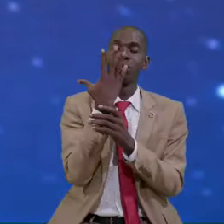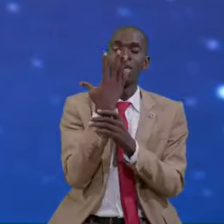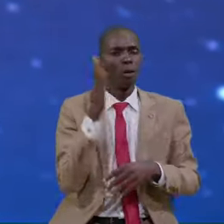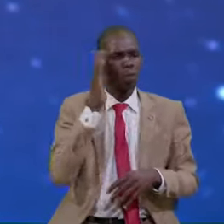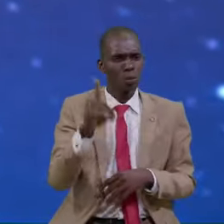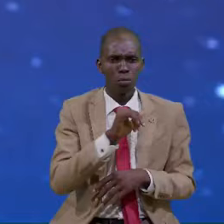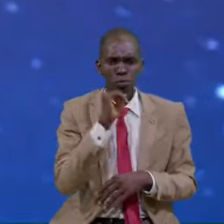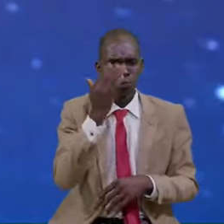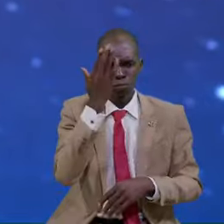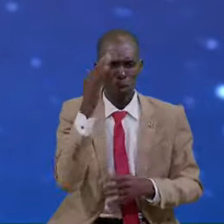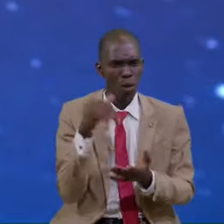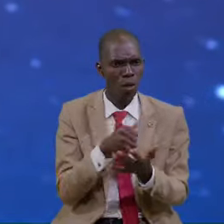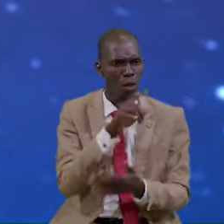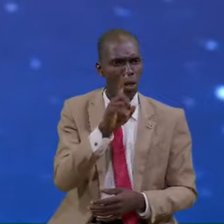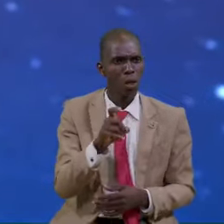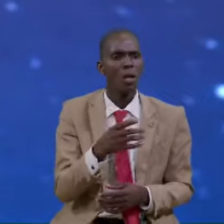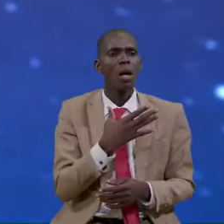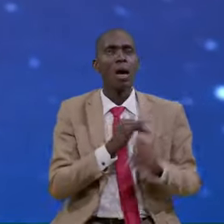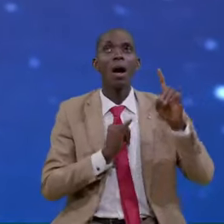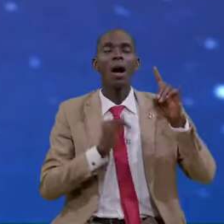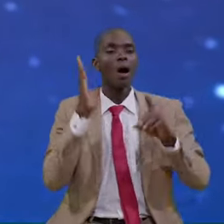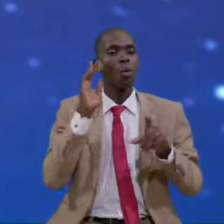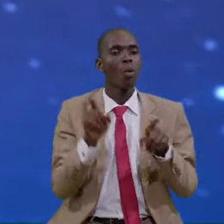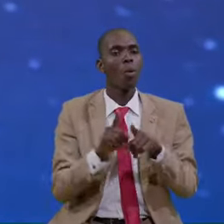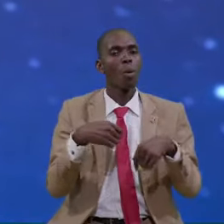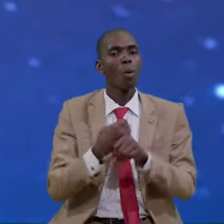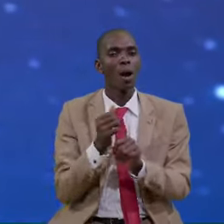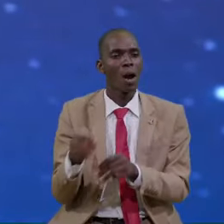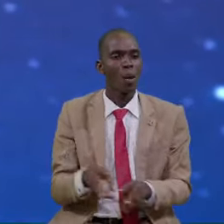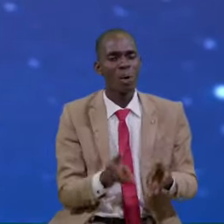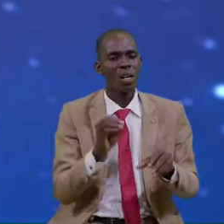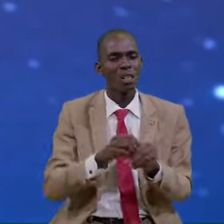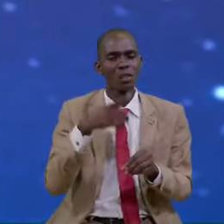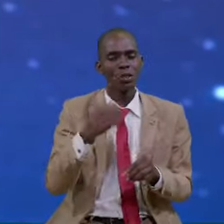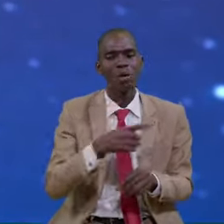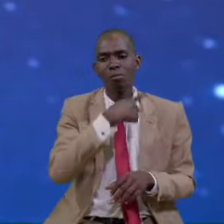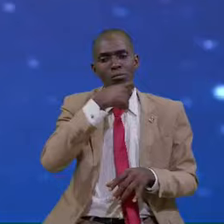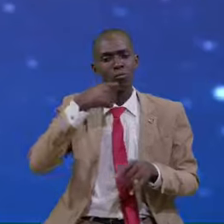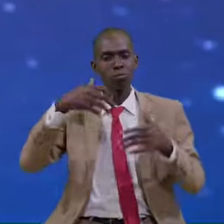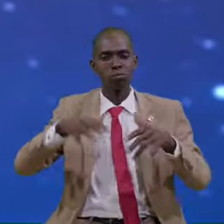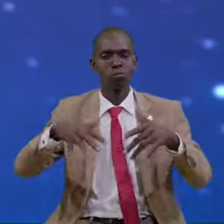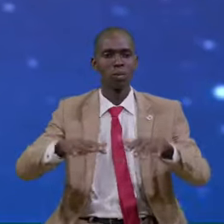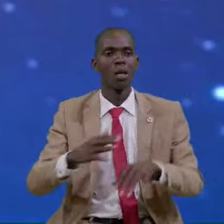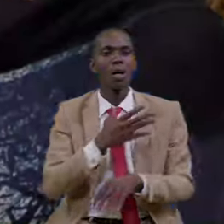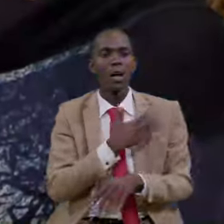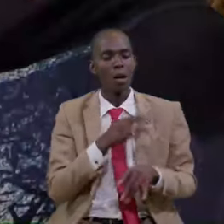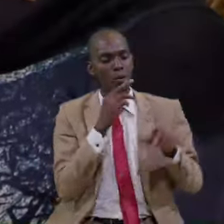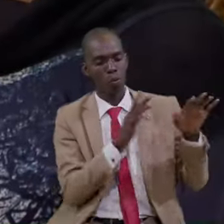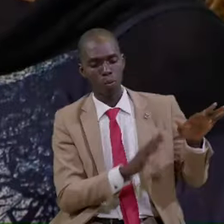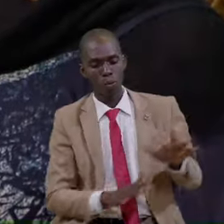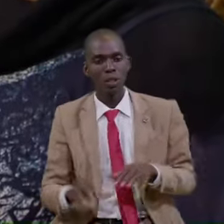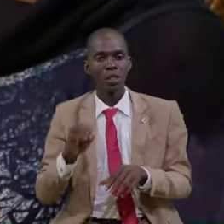it I will even make a way in your Wilderness and reverse in